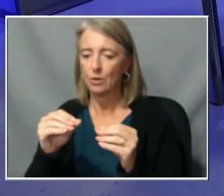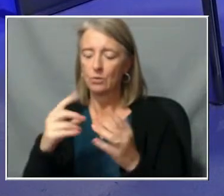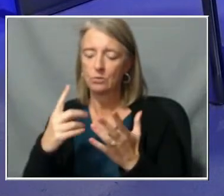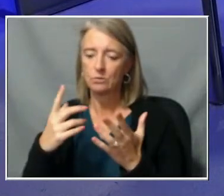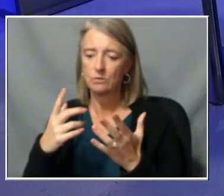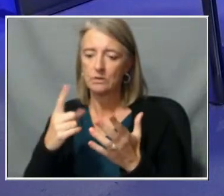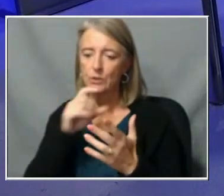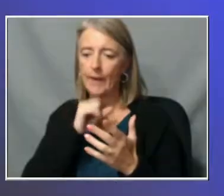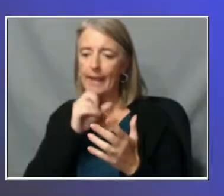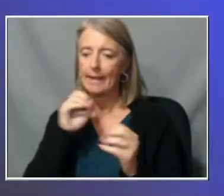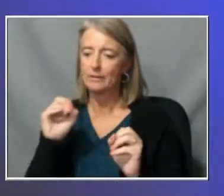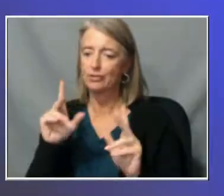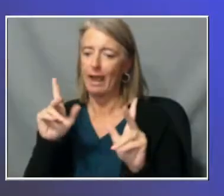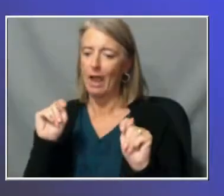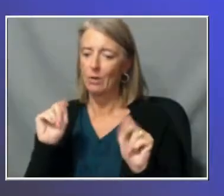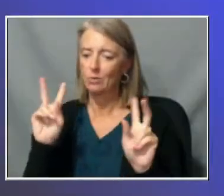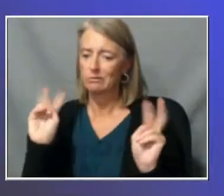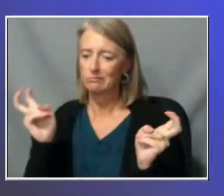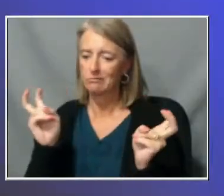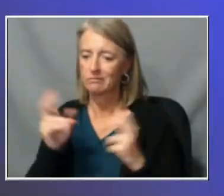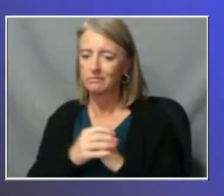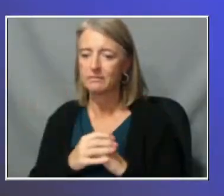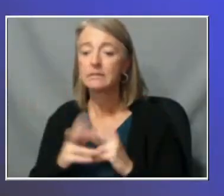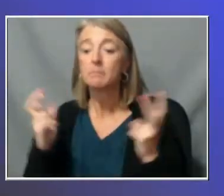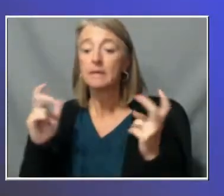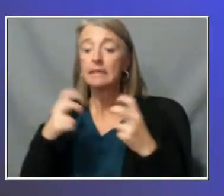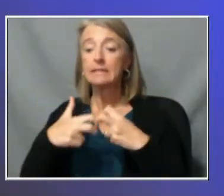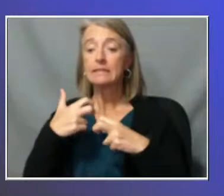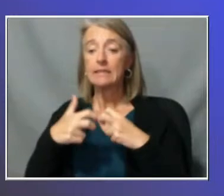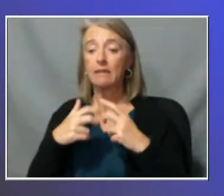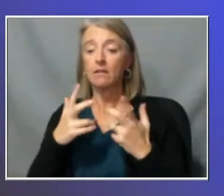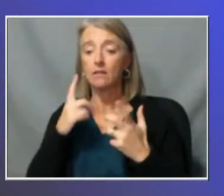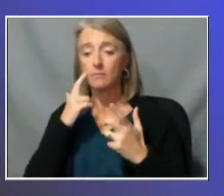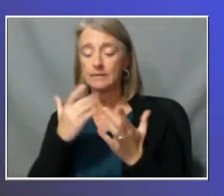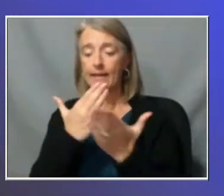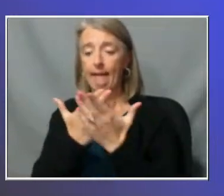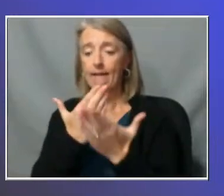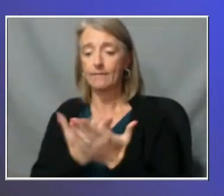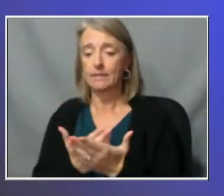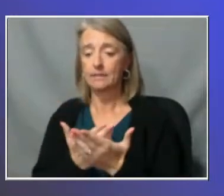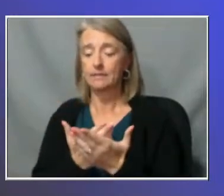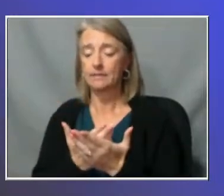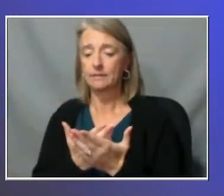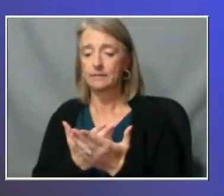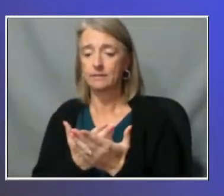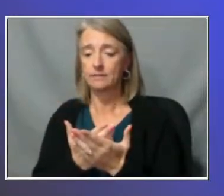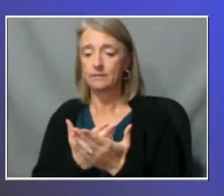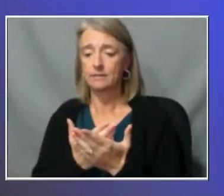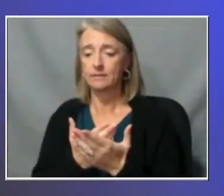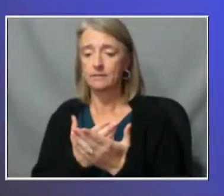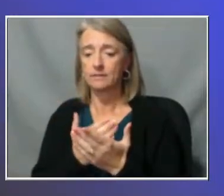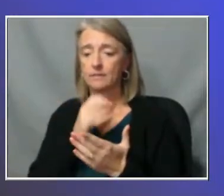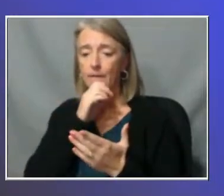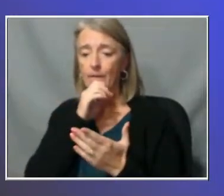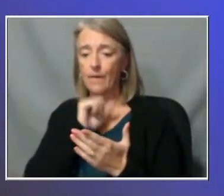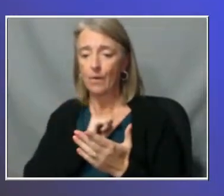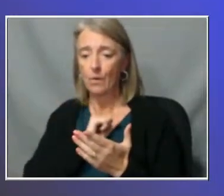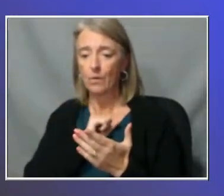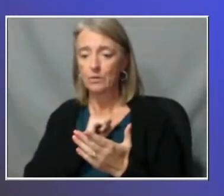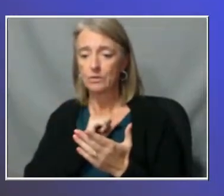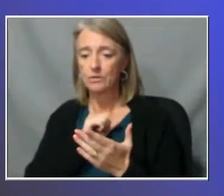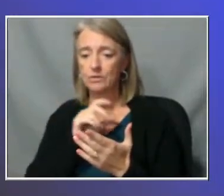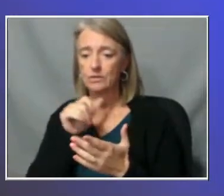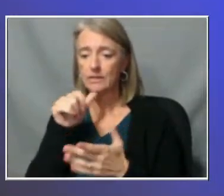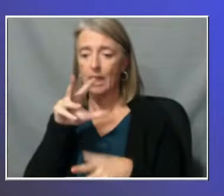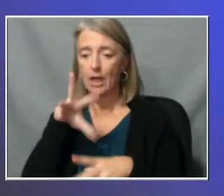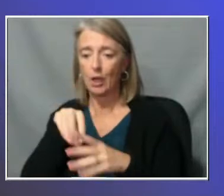are individualized? So this is a big deal, right? Because our evidence-based guidelines peter out on us because older adults weren't included in those